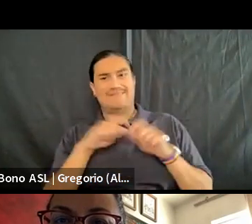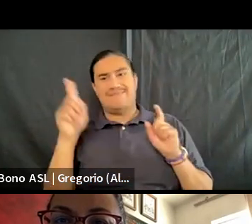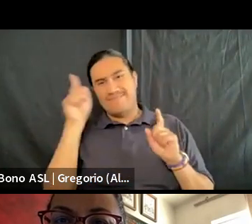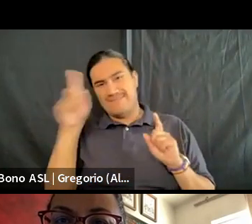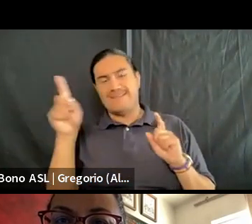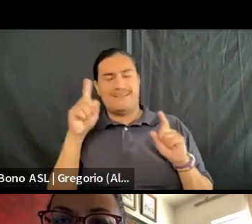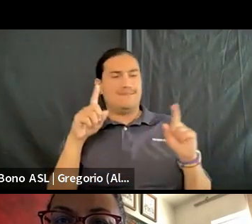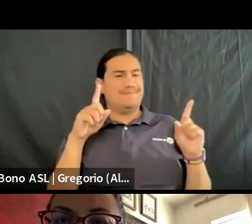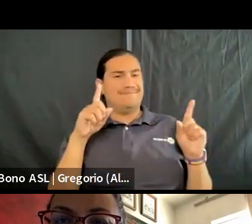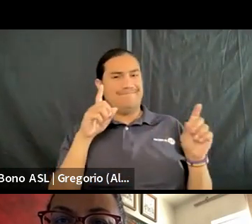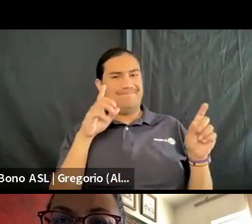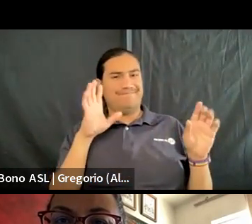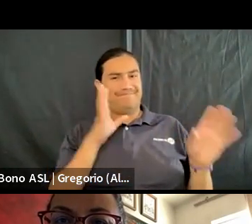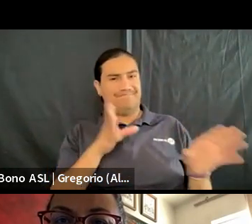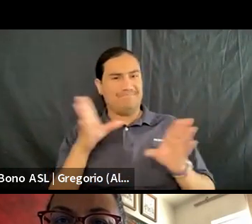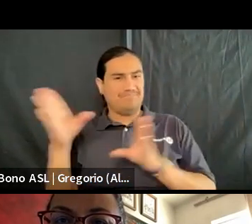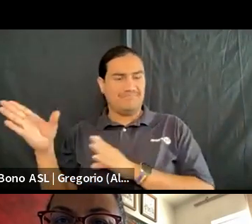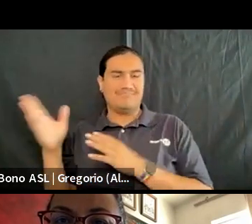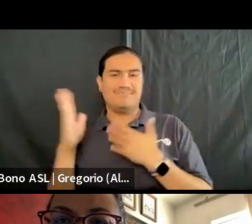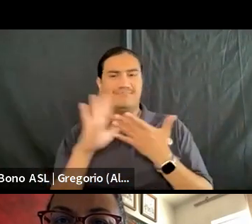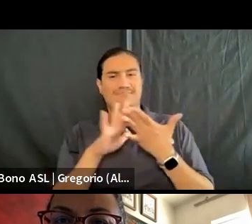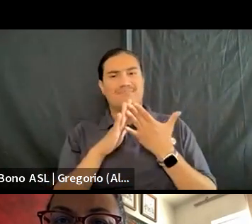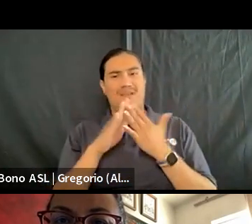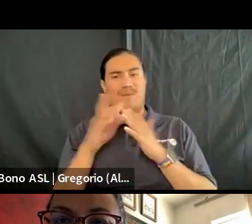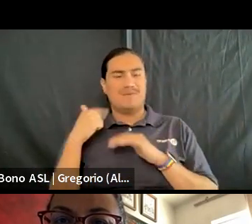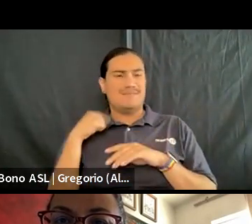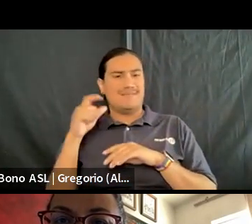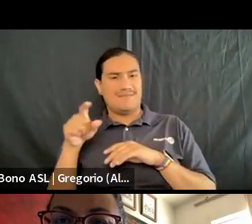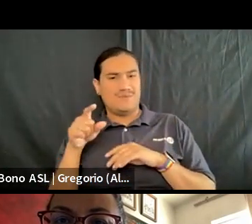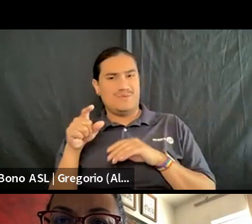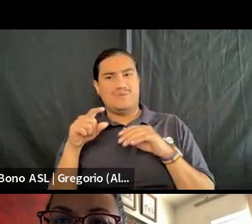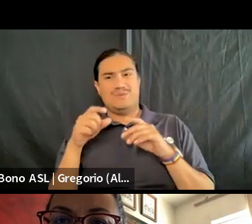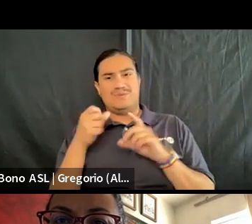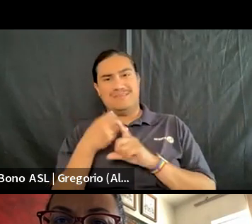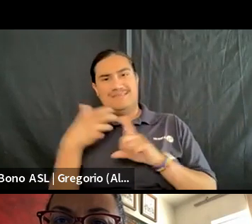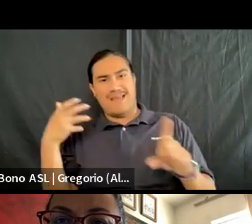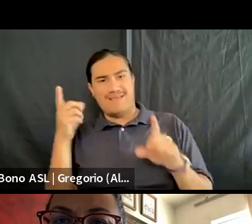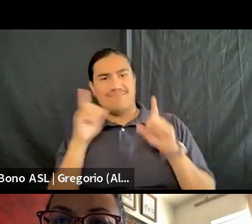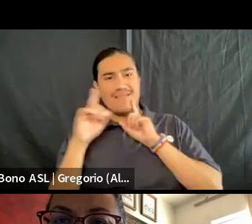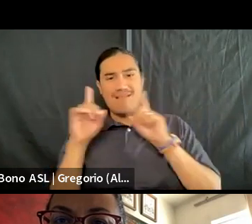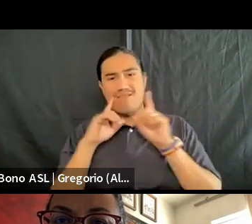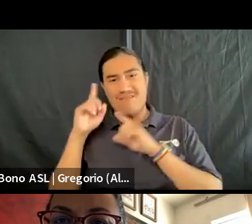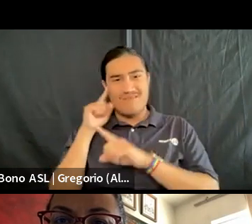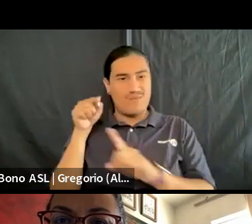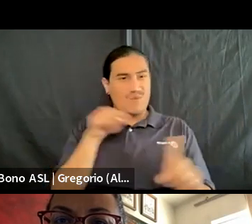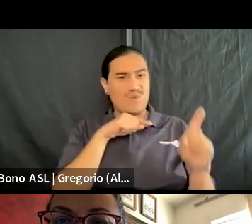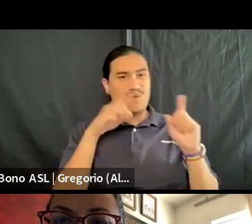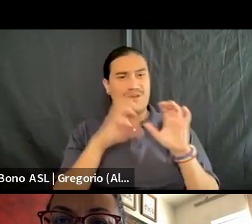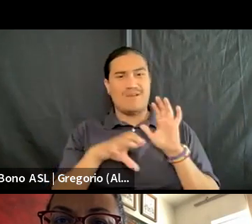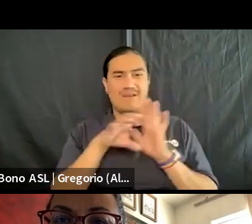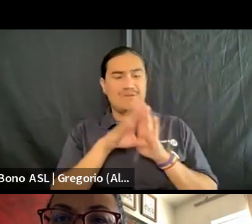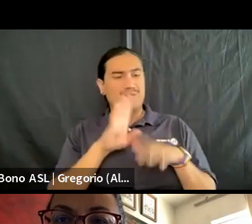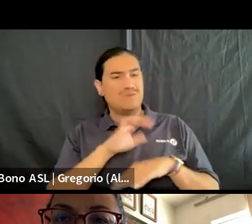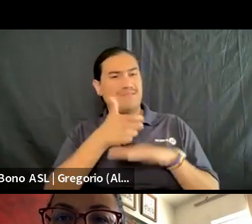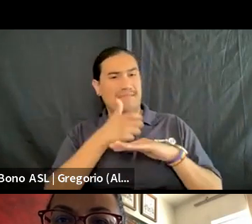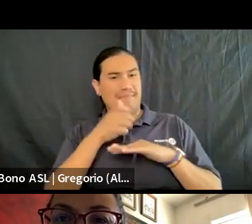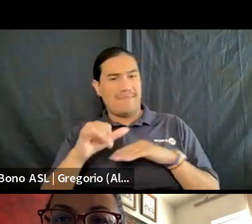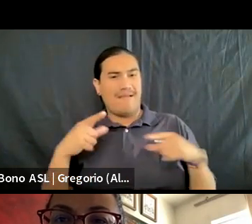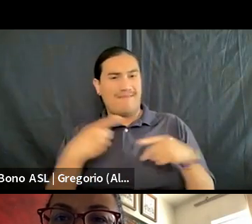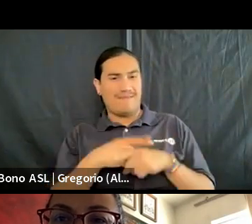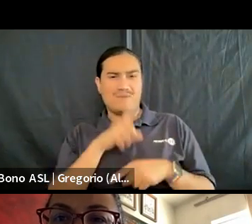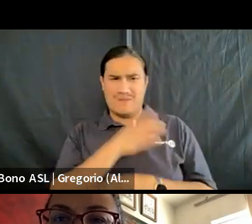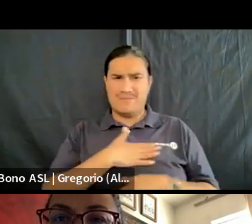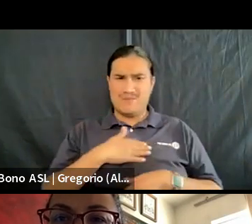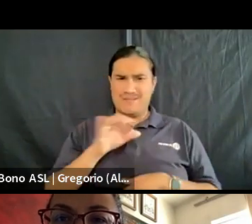snappy and syncopated, I was actually having to extend some dialogue of each individual character to set up that conflict. So I really appreciated